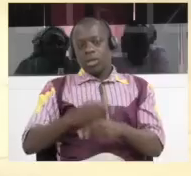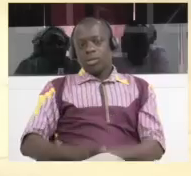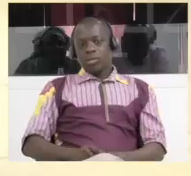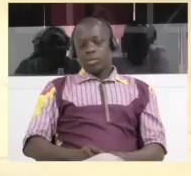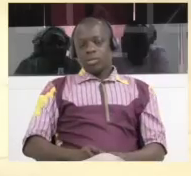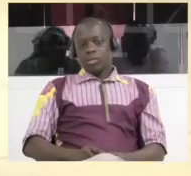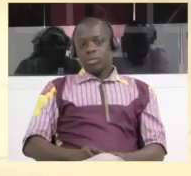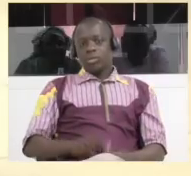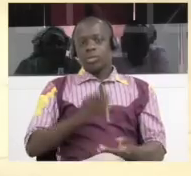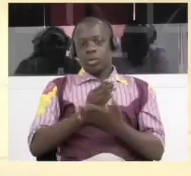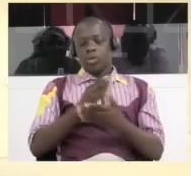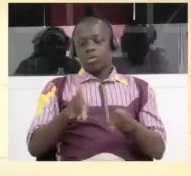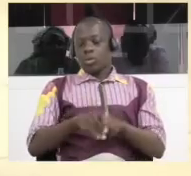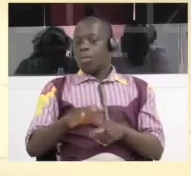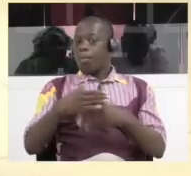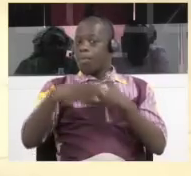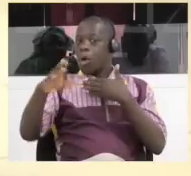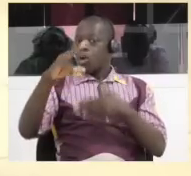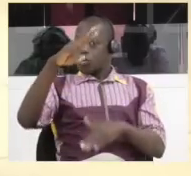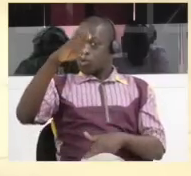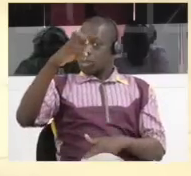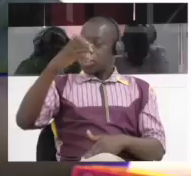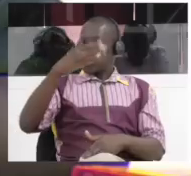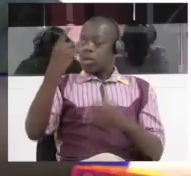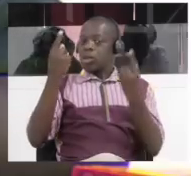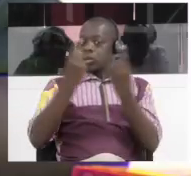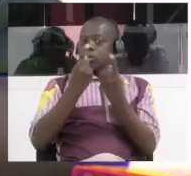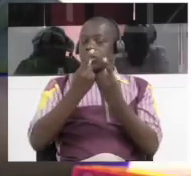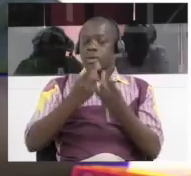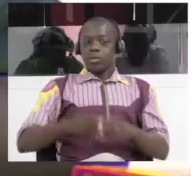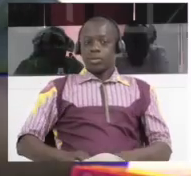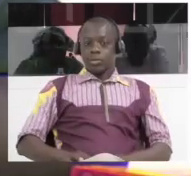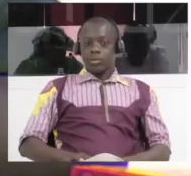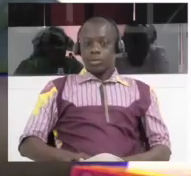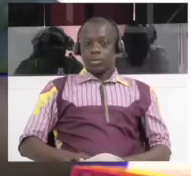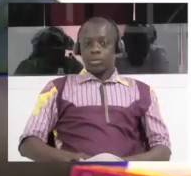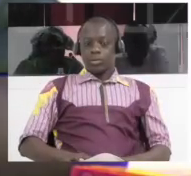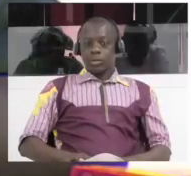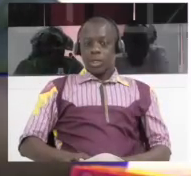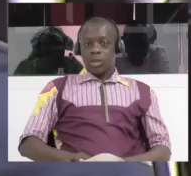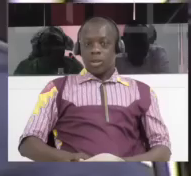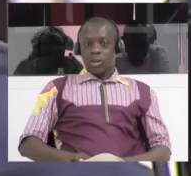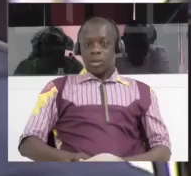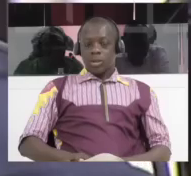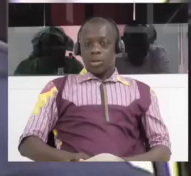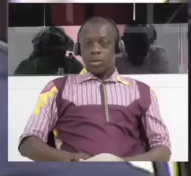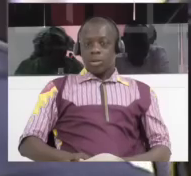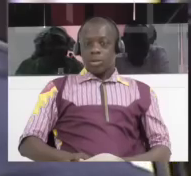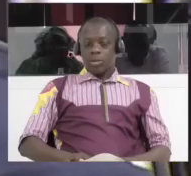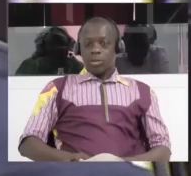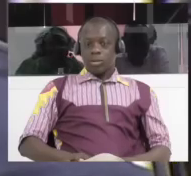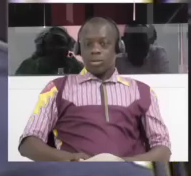above 20-something, if I remember. If I understand the question correctly, I think the